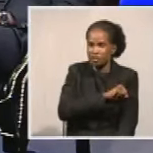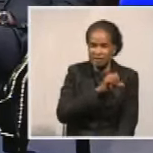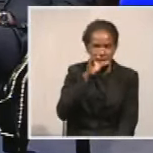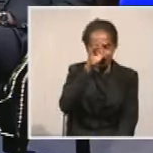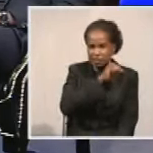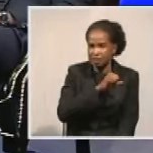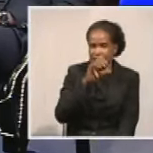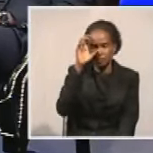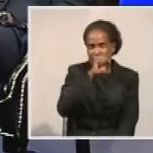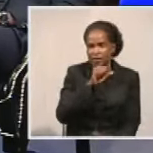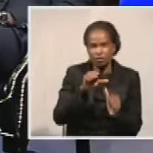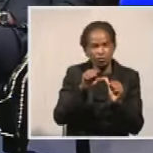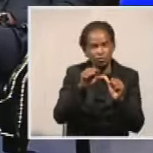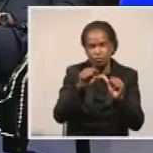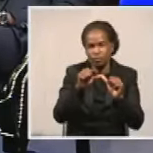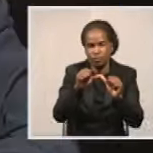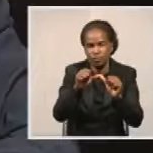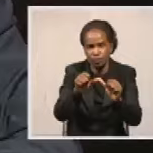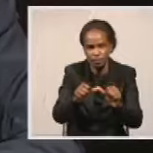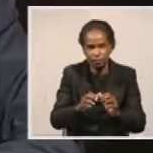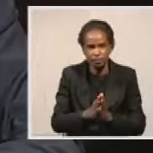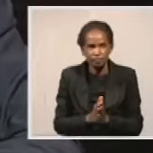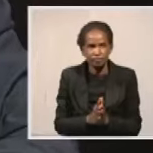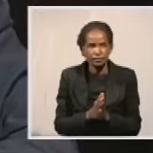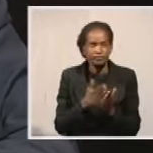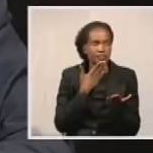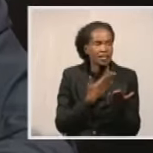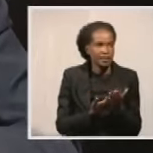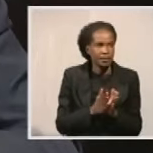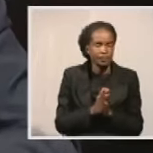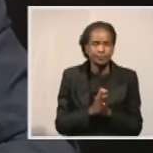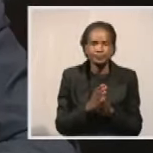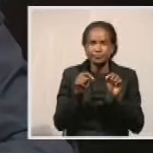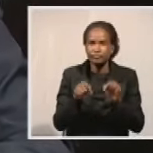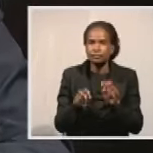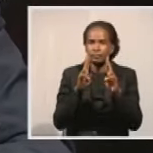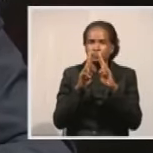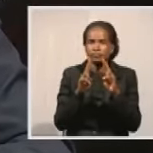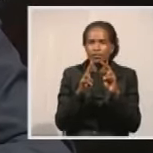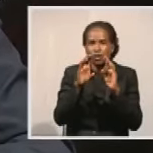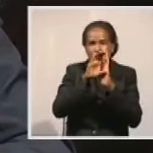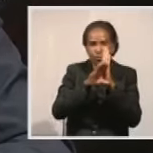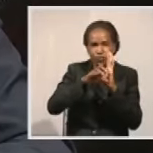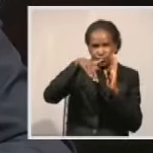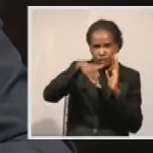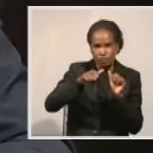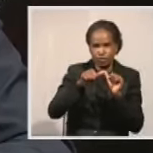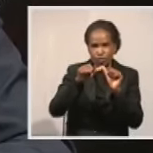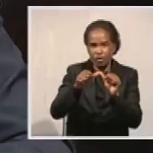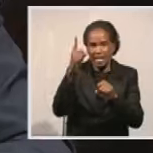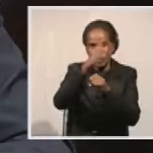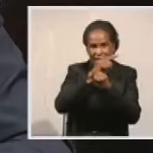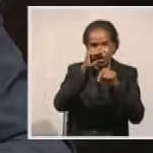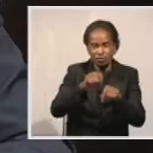me on the program today. Most welcome. Well, of course, we have it reflecting on the Constitution of Namibia as we continue on Constitution